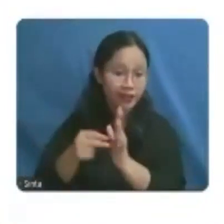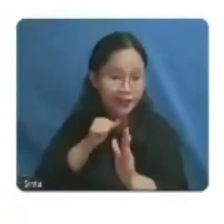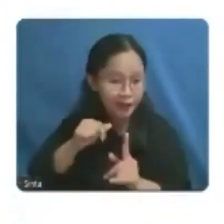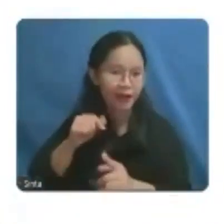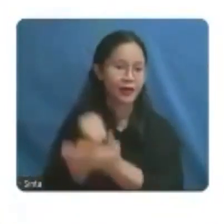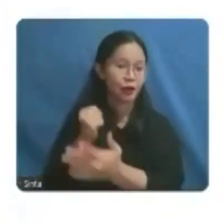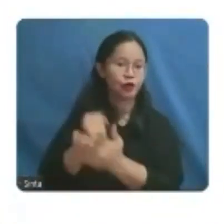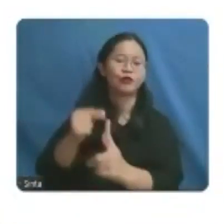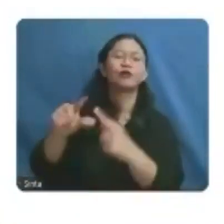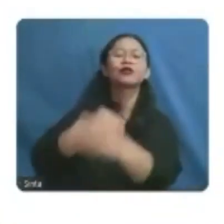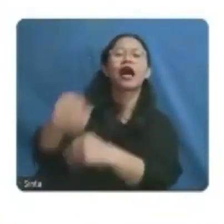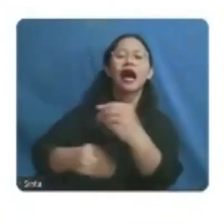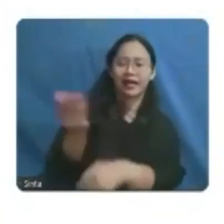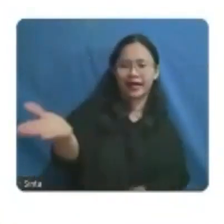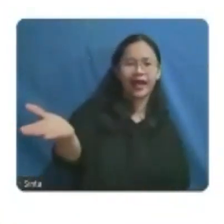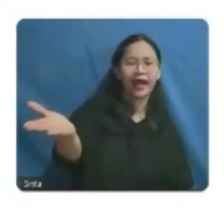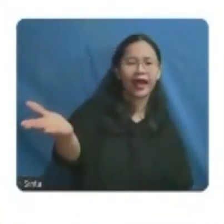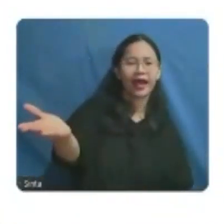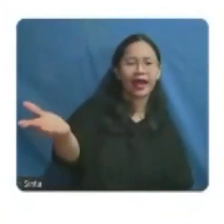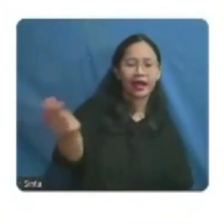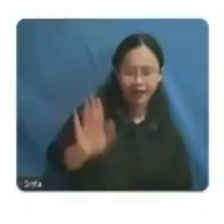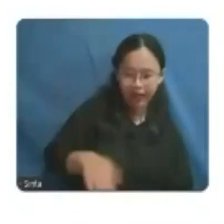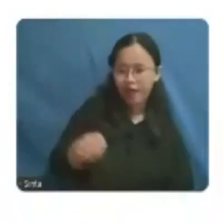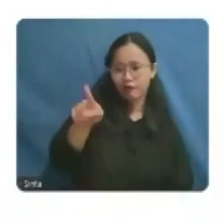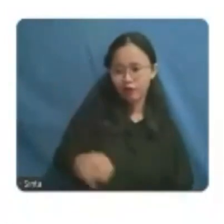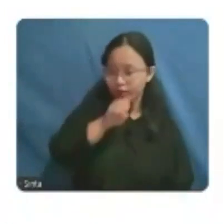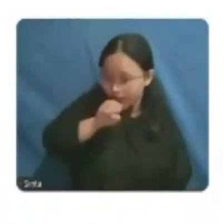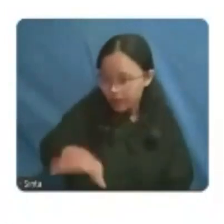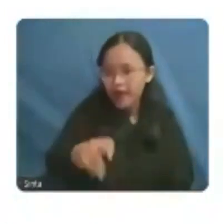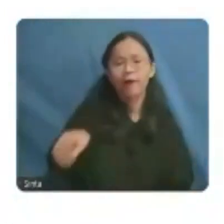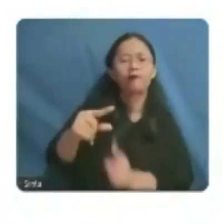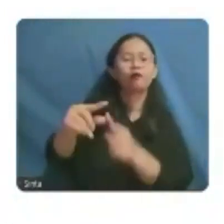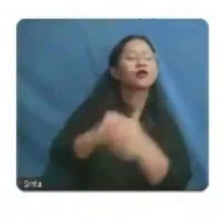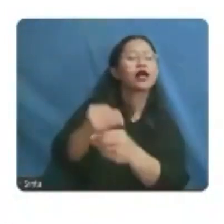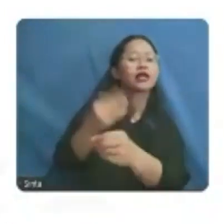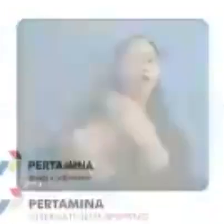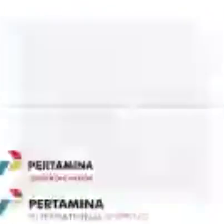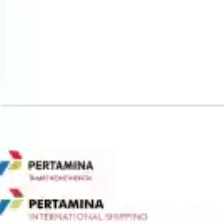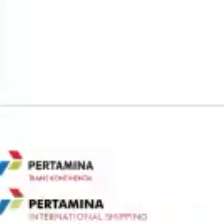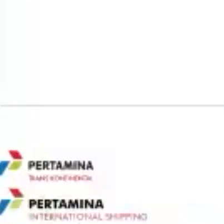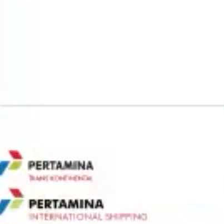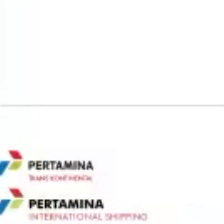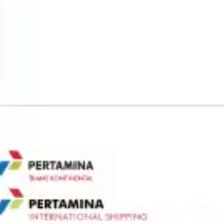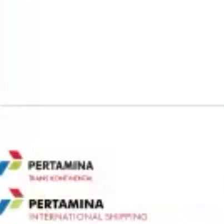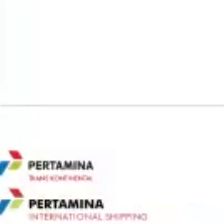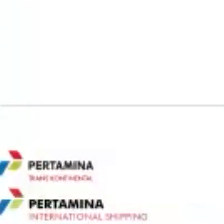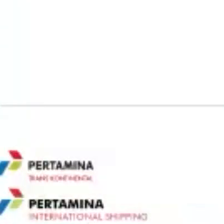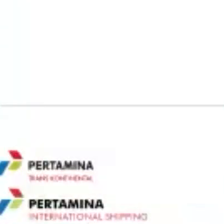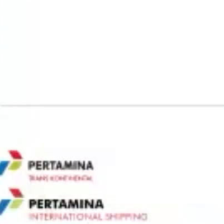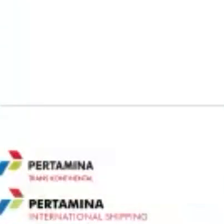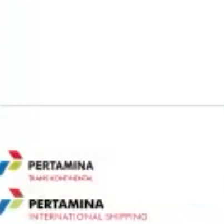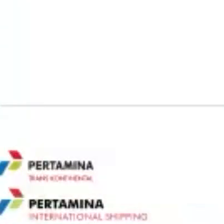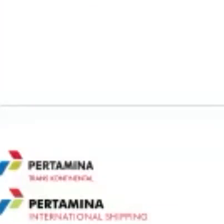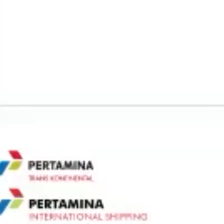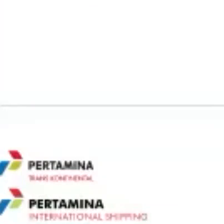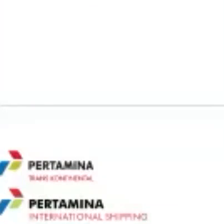Thank you, Prof. Jalal and Dr. Sumi for the answer. And it looks like both of you now